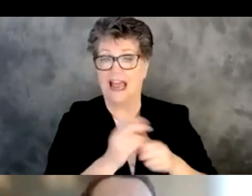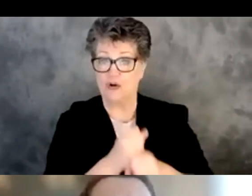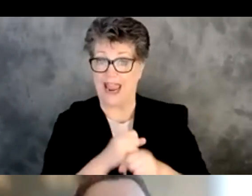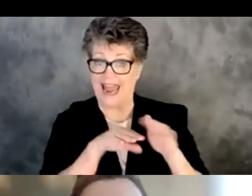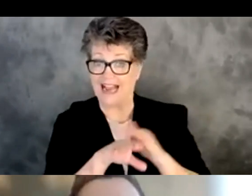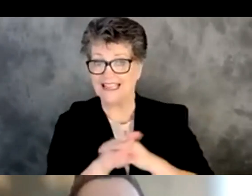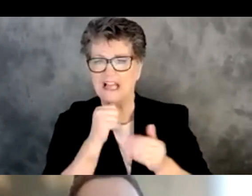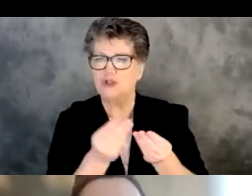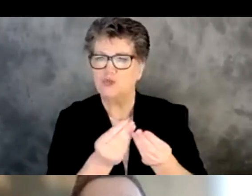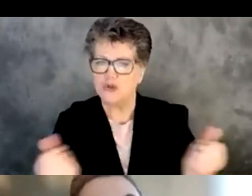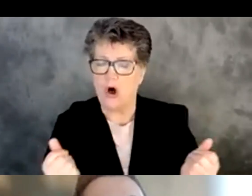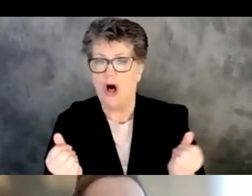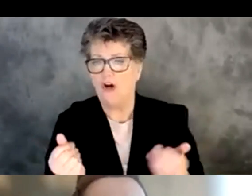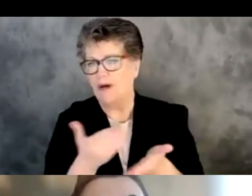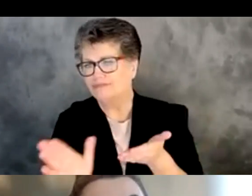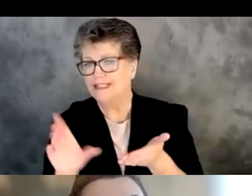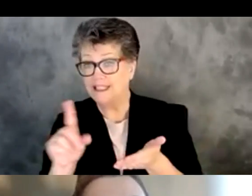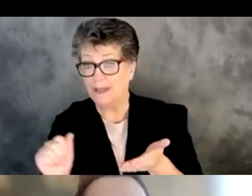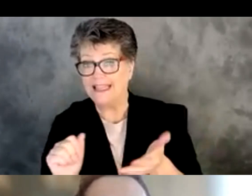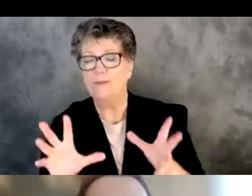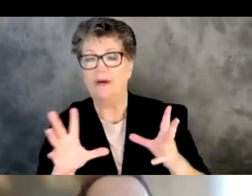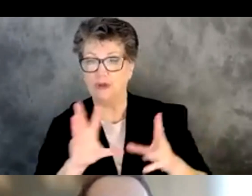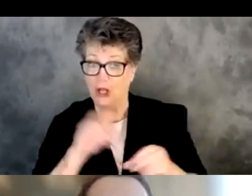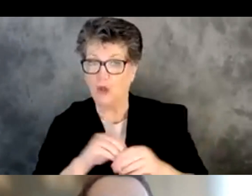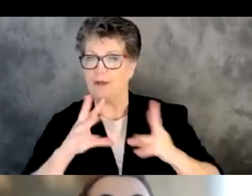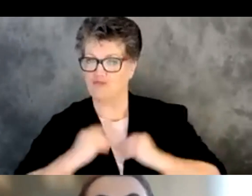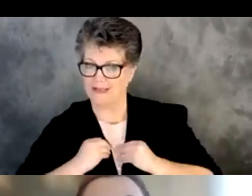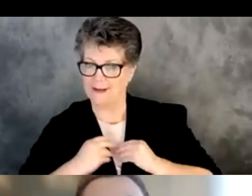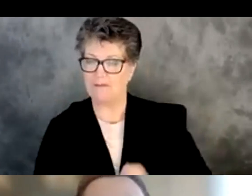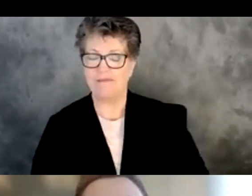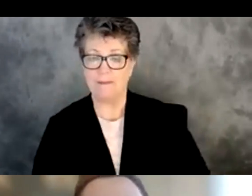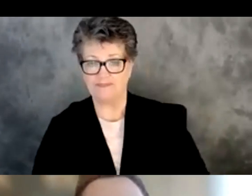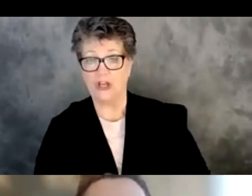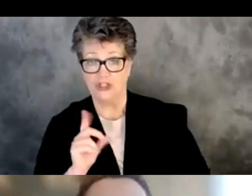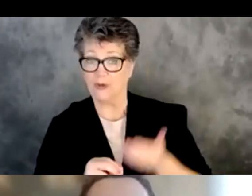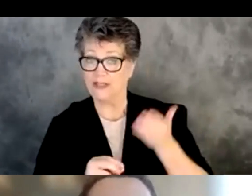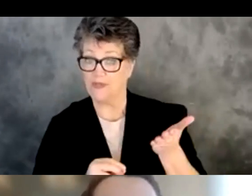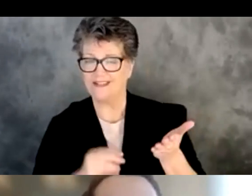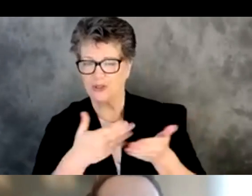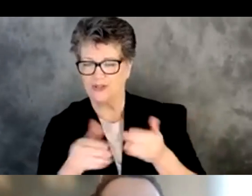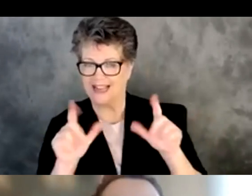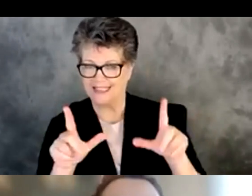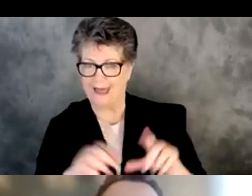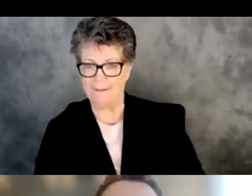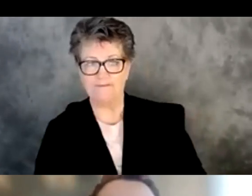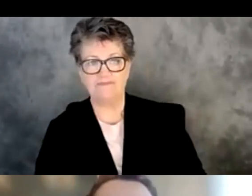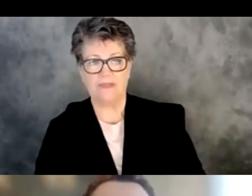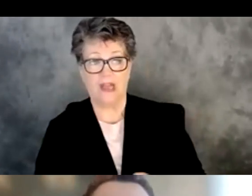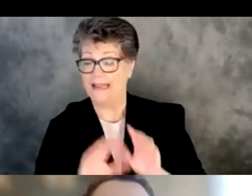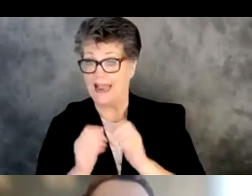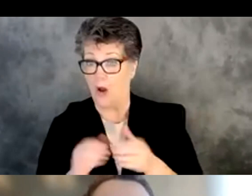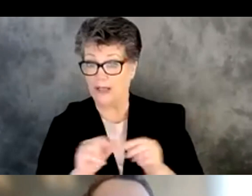or dilute disability, but to include and embrace it. And so we do this, you can go to the next slide,